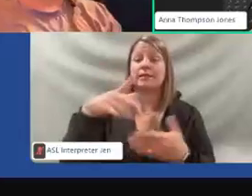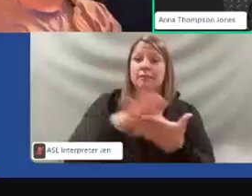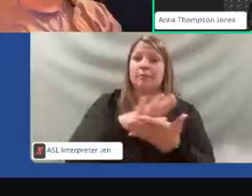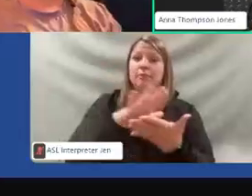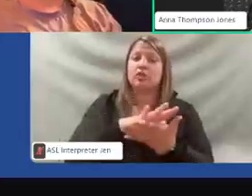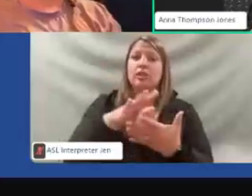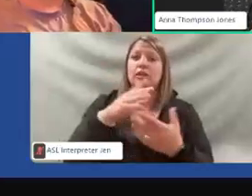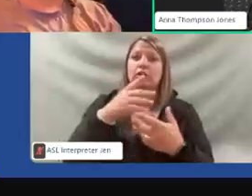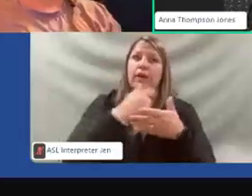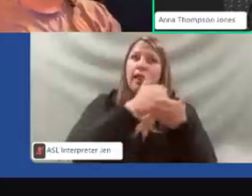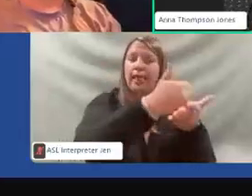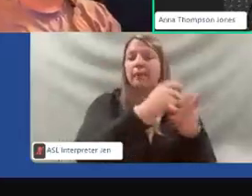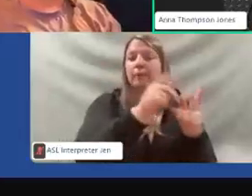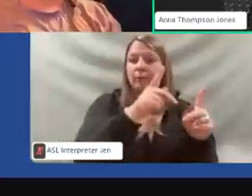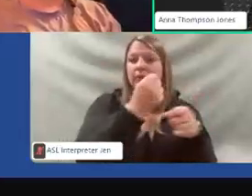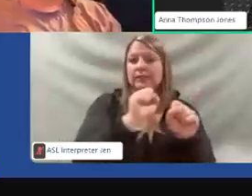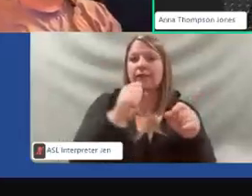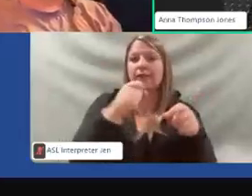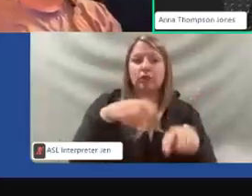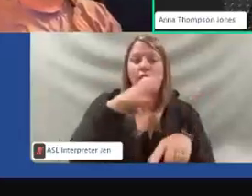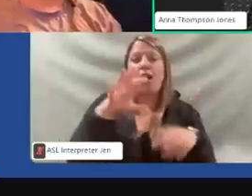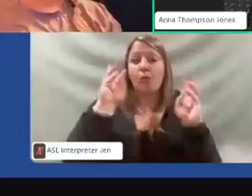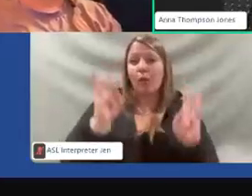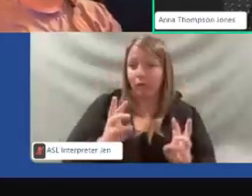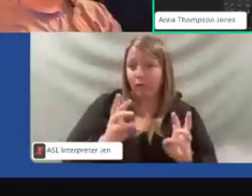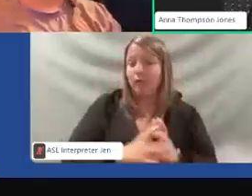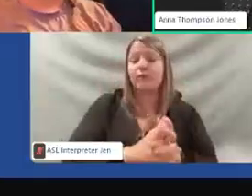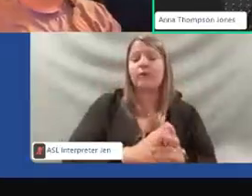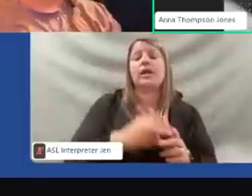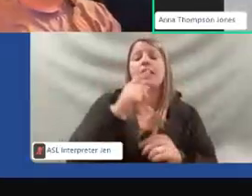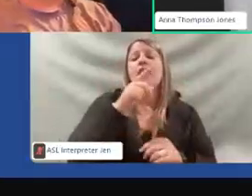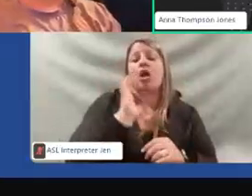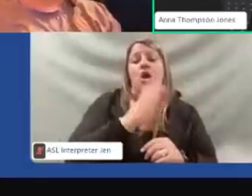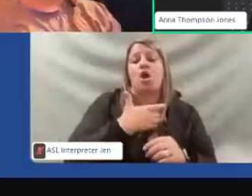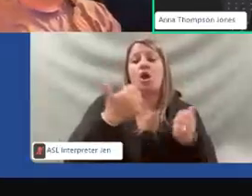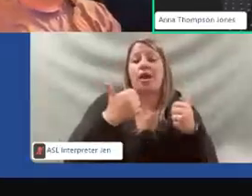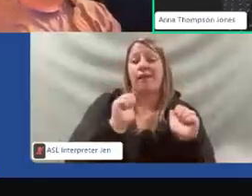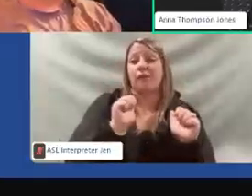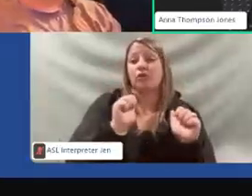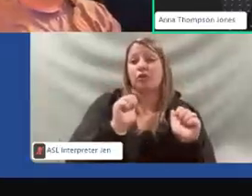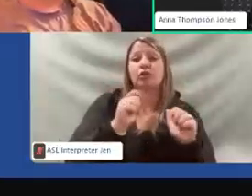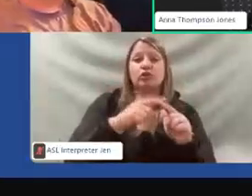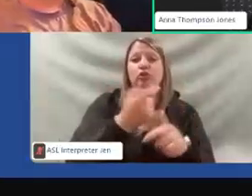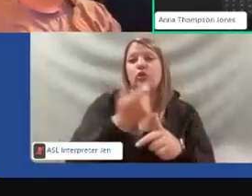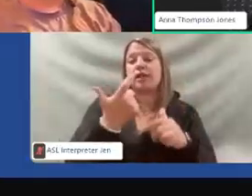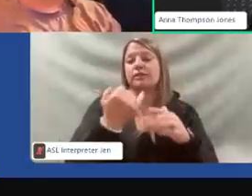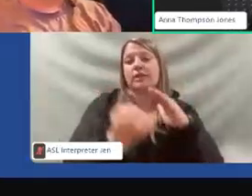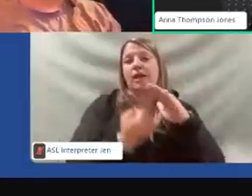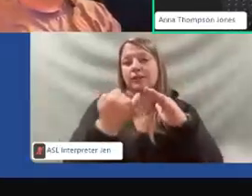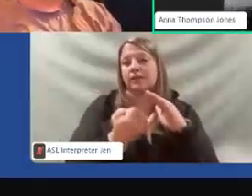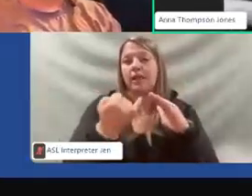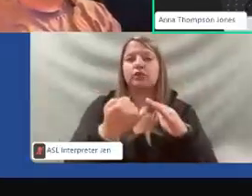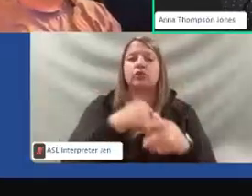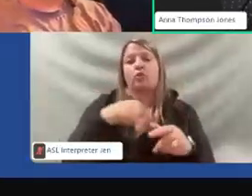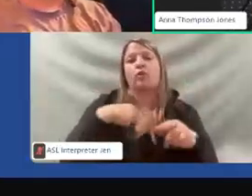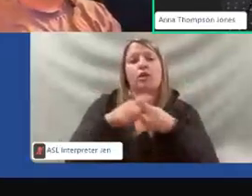stay safe during the hot weather. And as part of our effort to eliminate social isolation, we've also